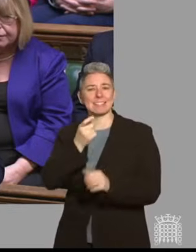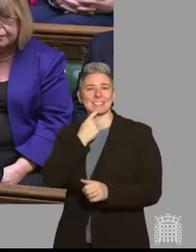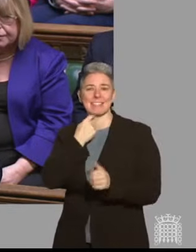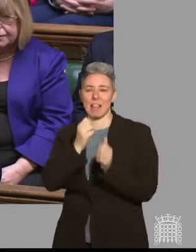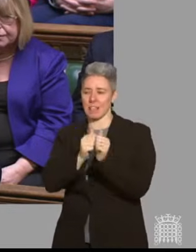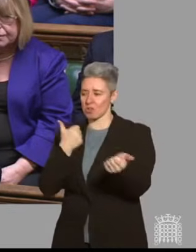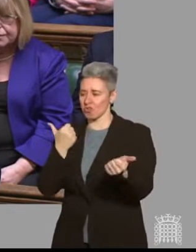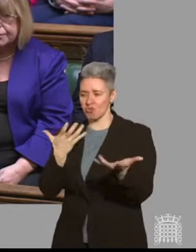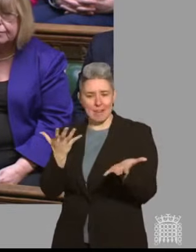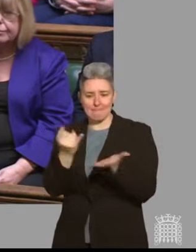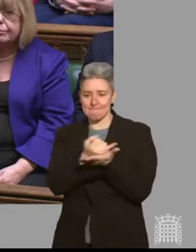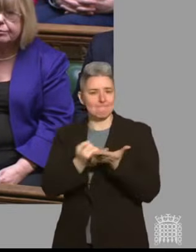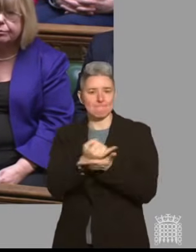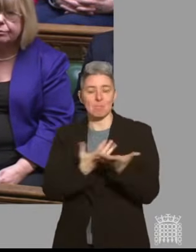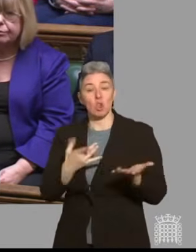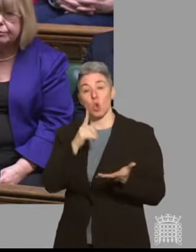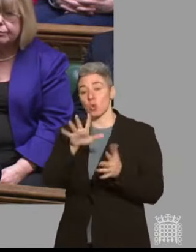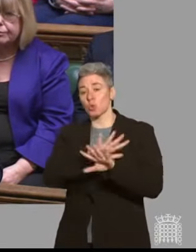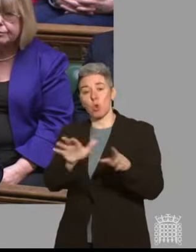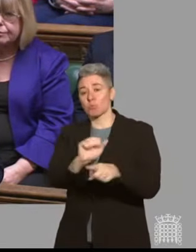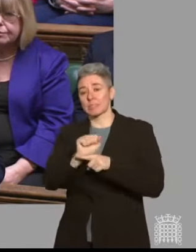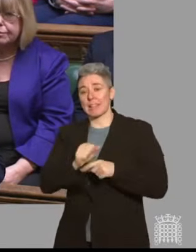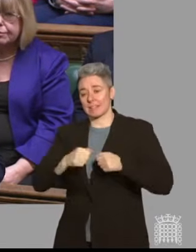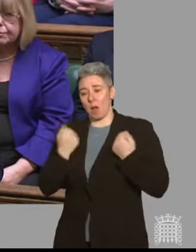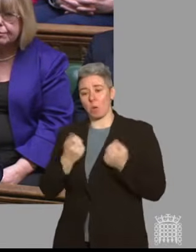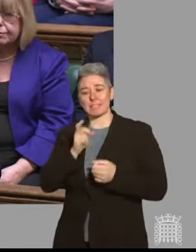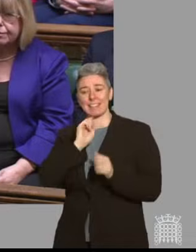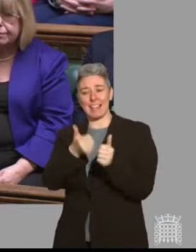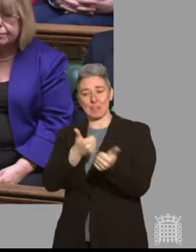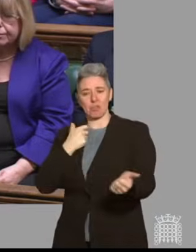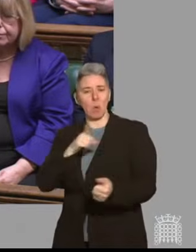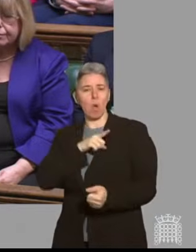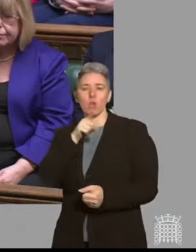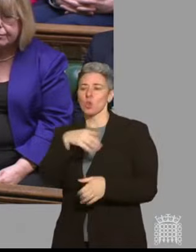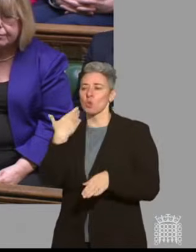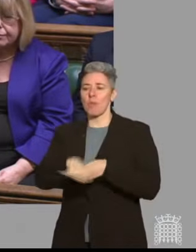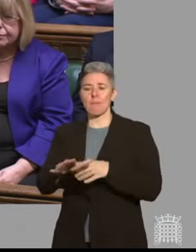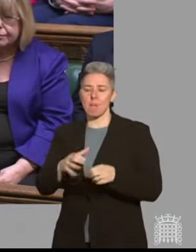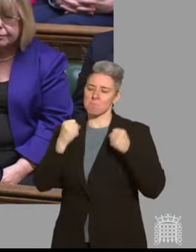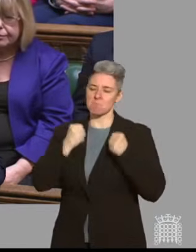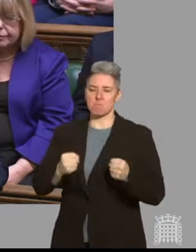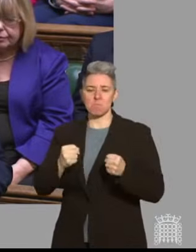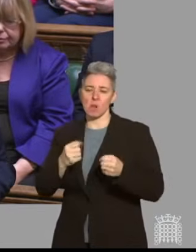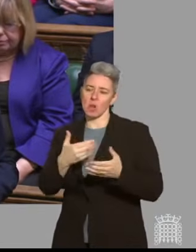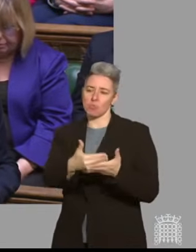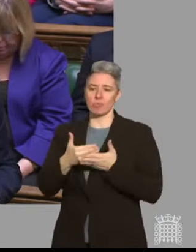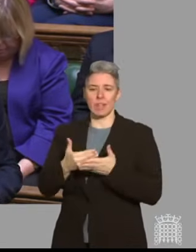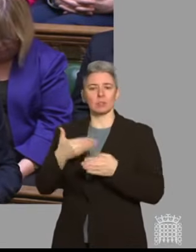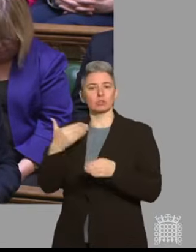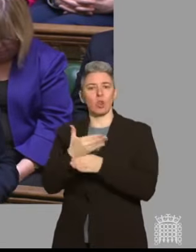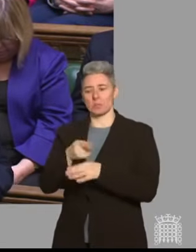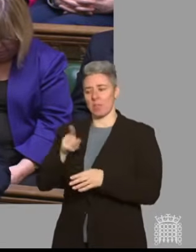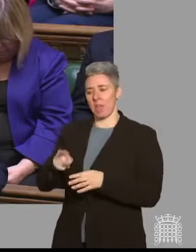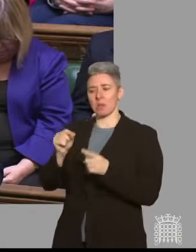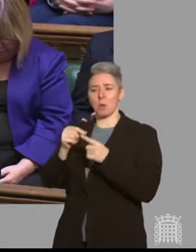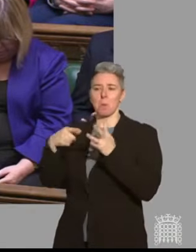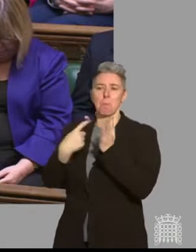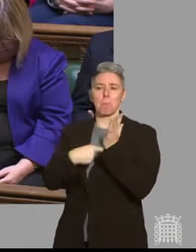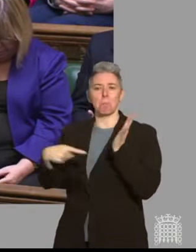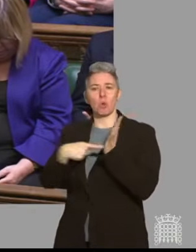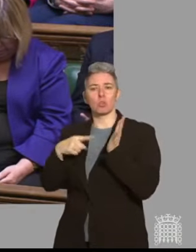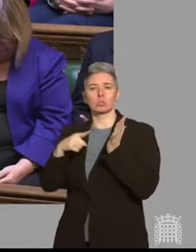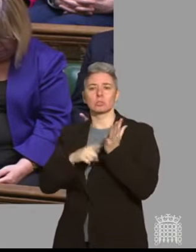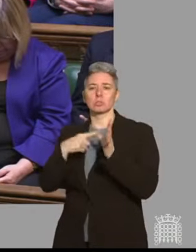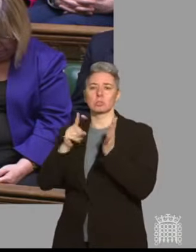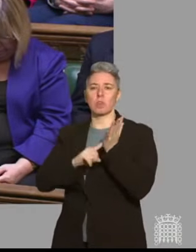red line on protecting jobs at the plant. So the Prime Minister now has a choice: work with the unions, Tata